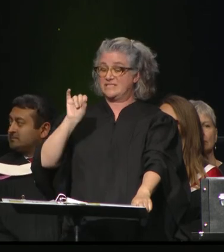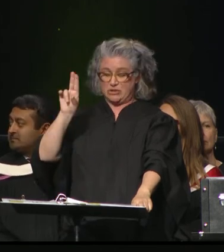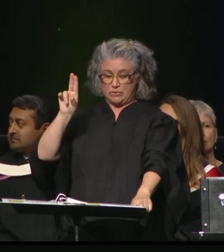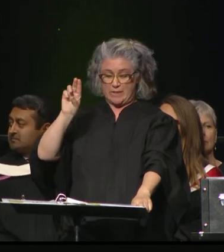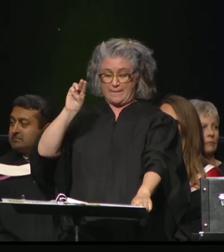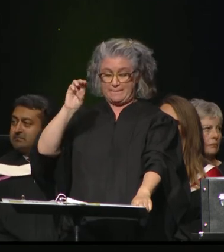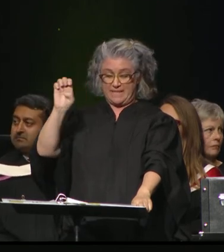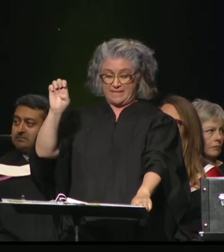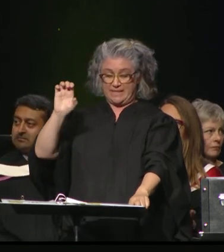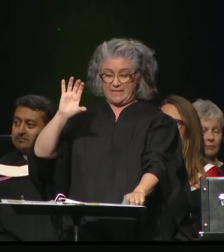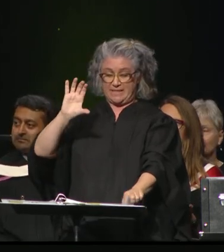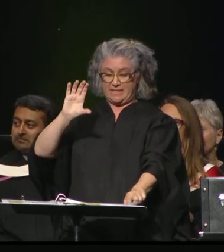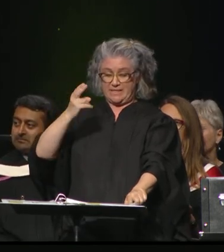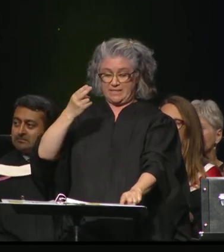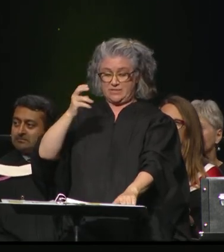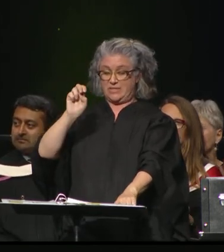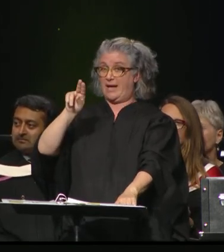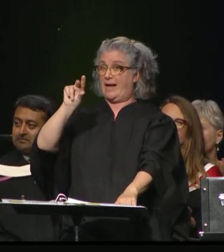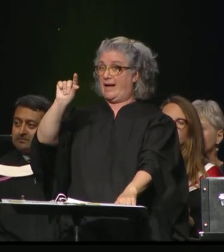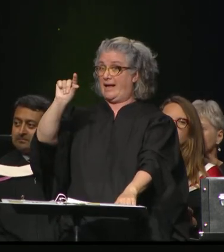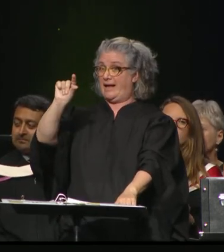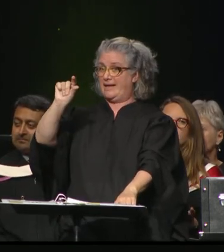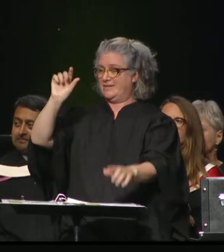Mi Chang.